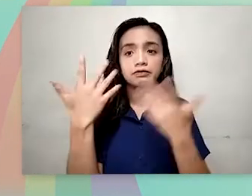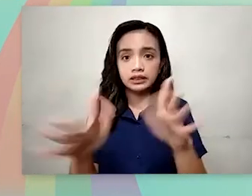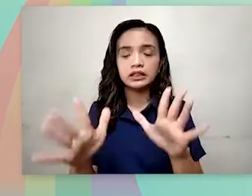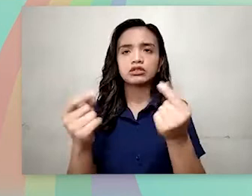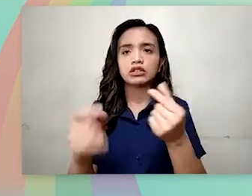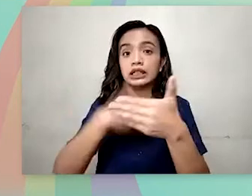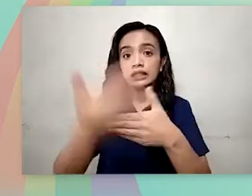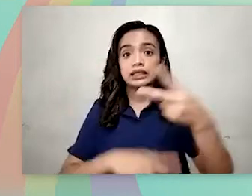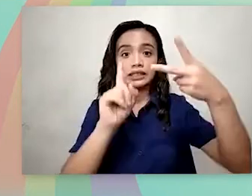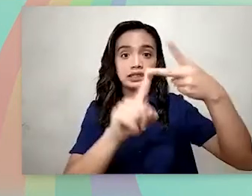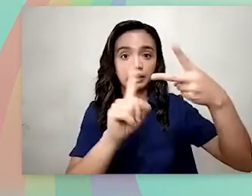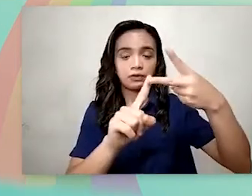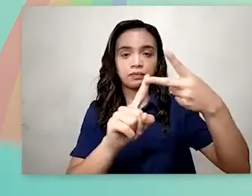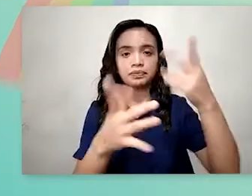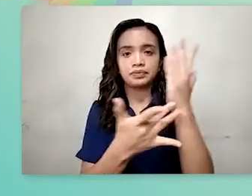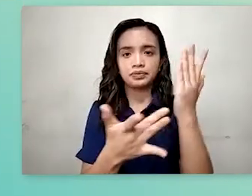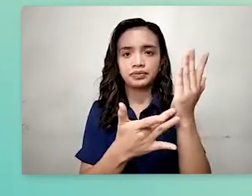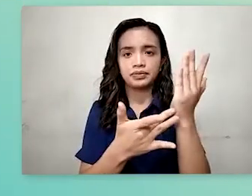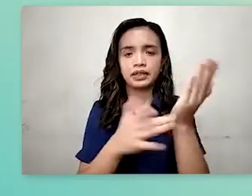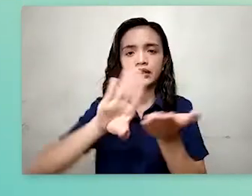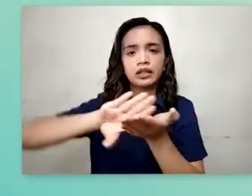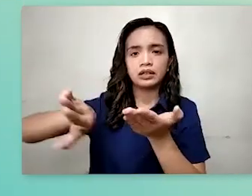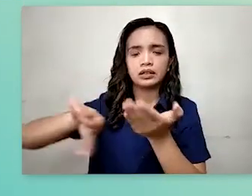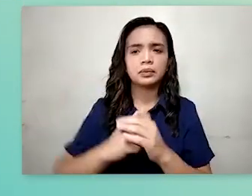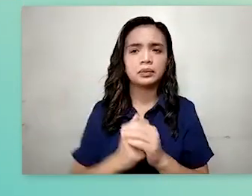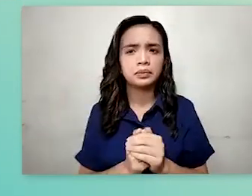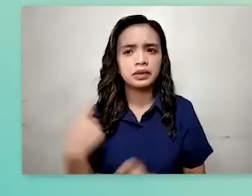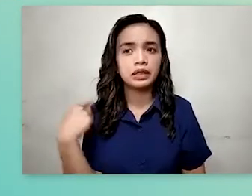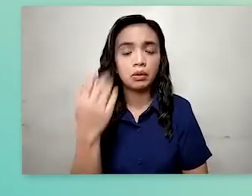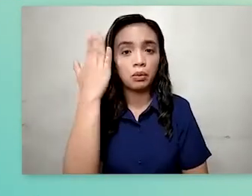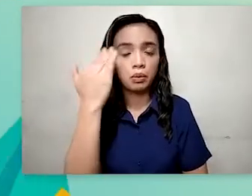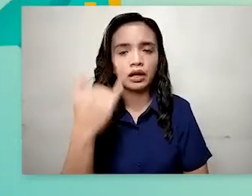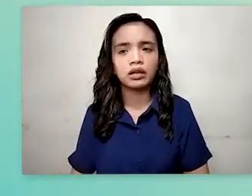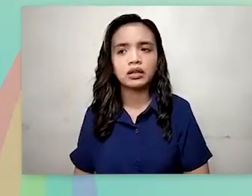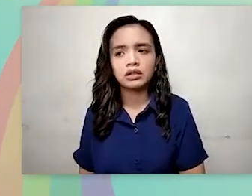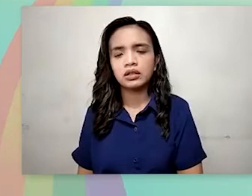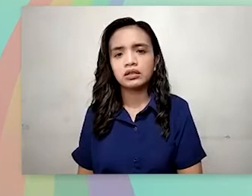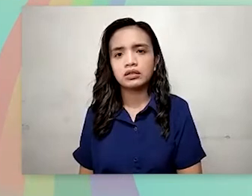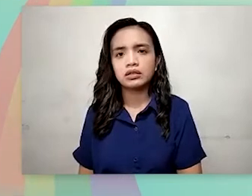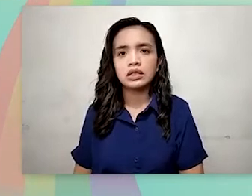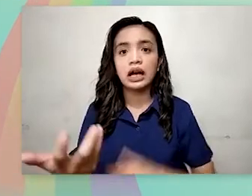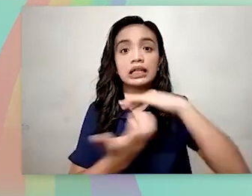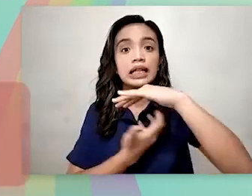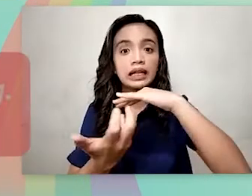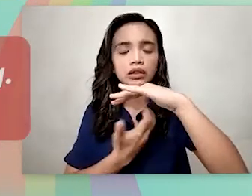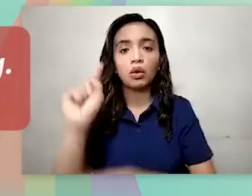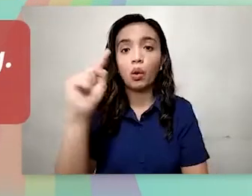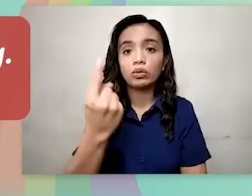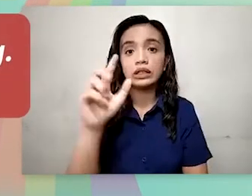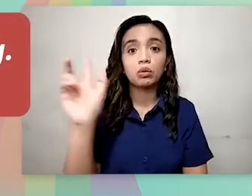one move that we did, no? And then on the second gap, which is the digital exclusion, we found out that in our client base,